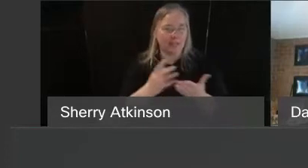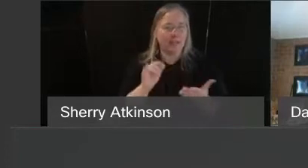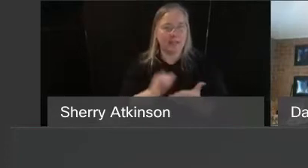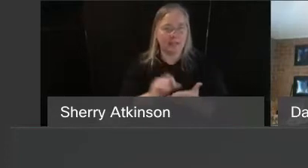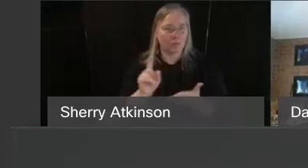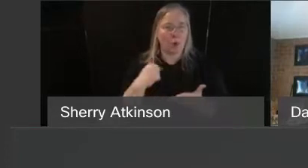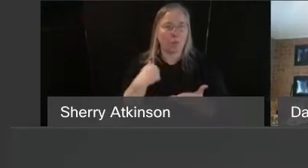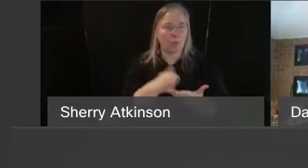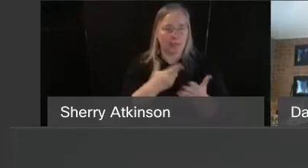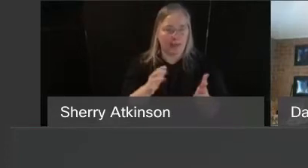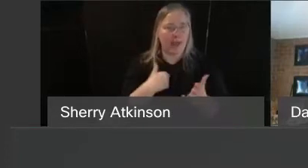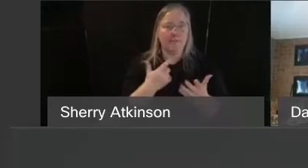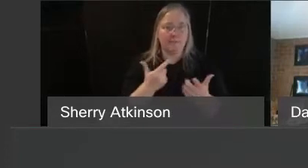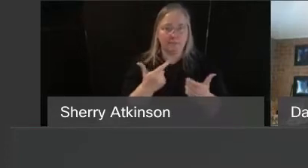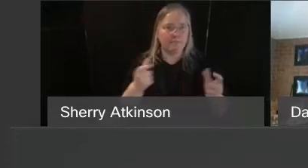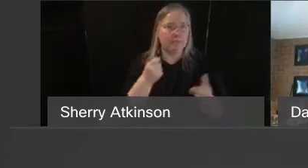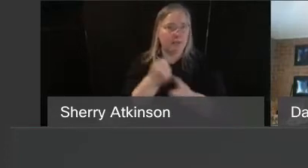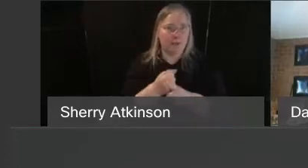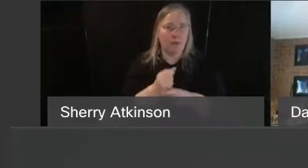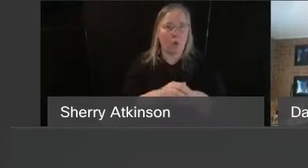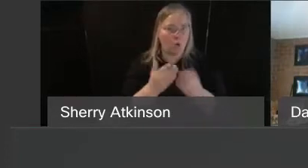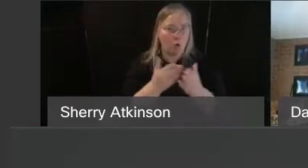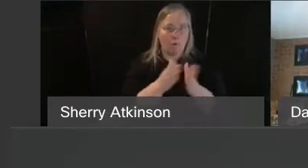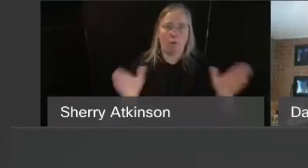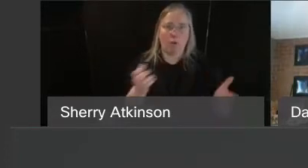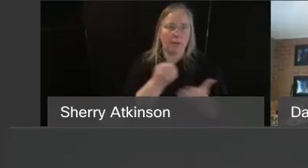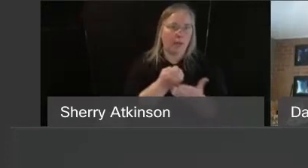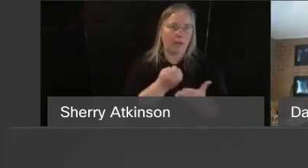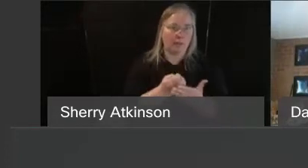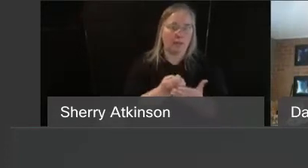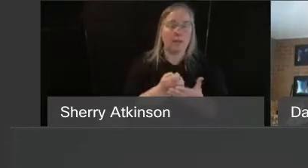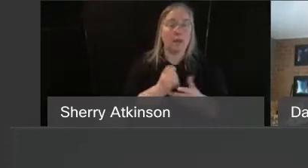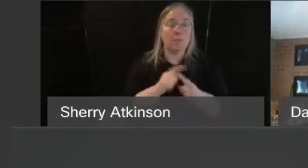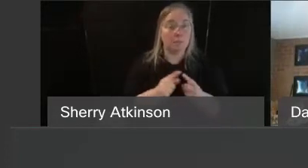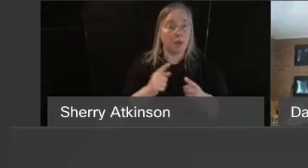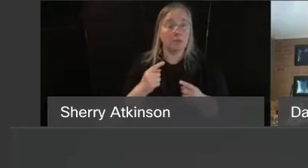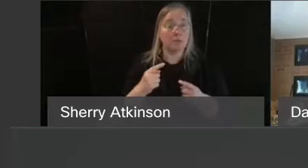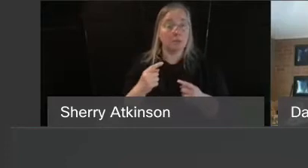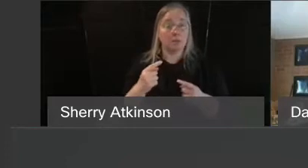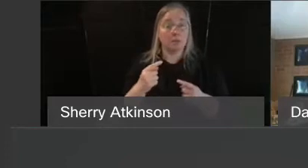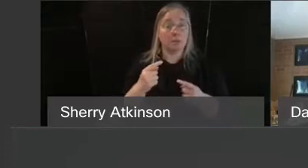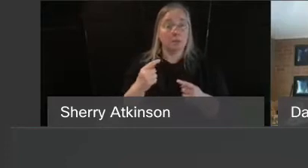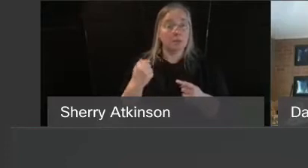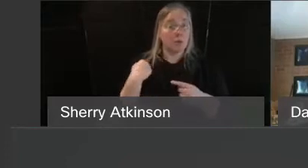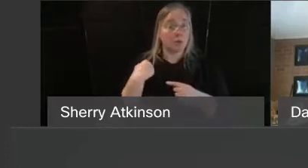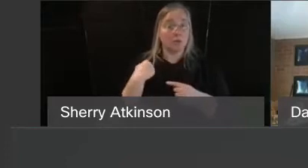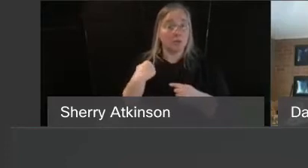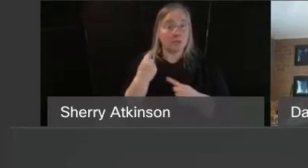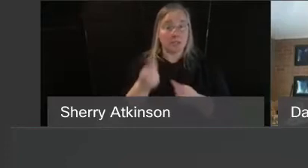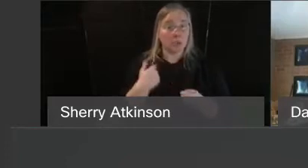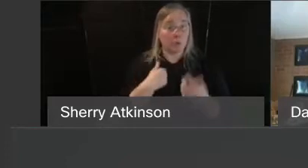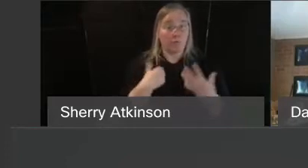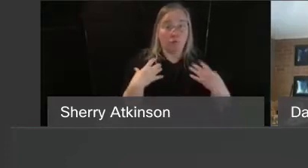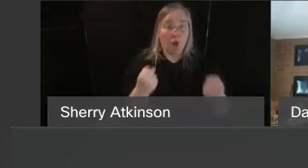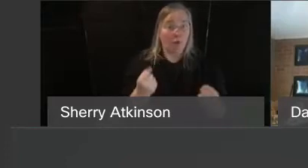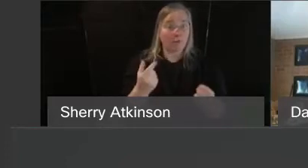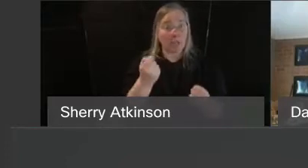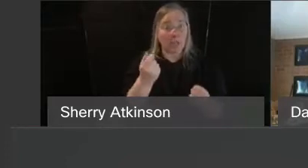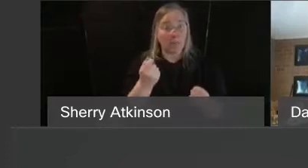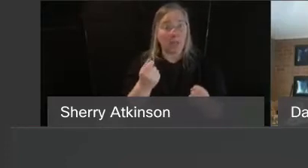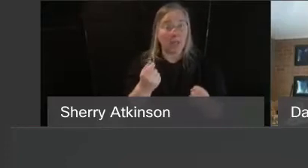the tremendous impact on the overall economy. But since we've recovered a little bit, we had